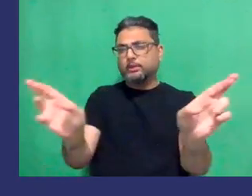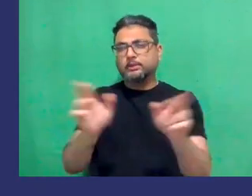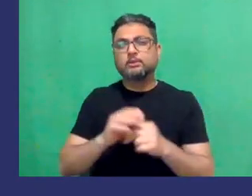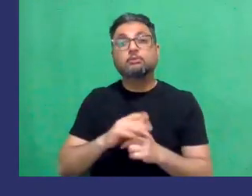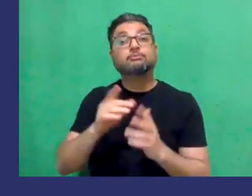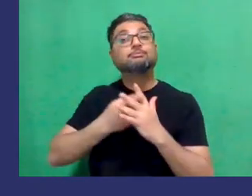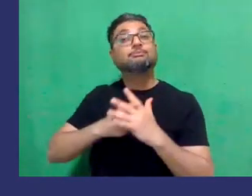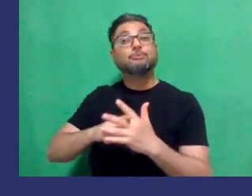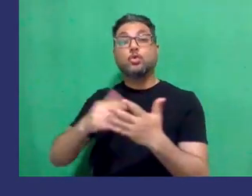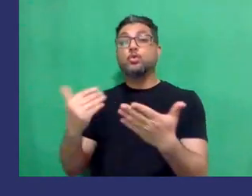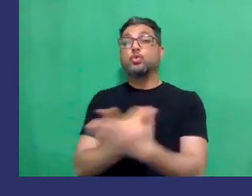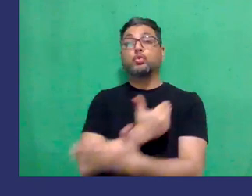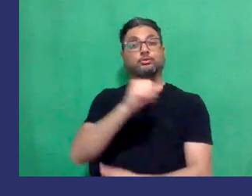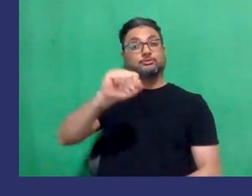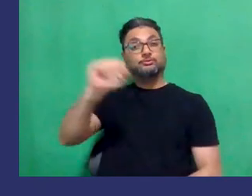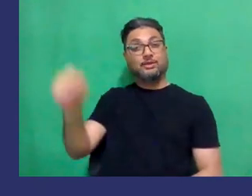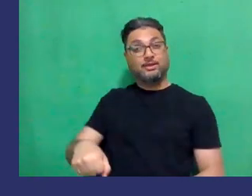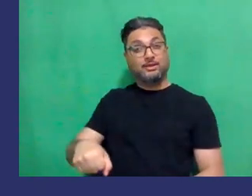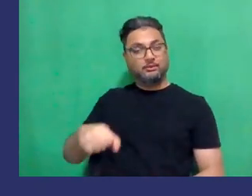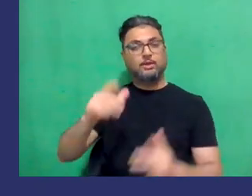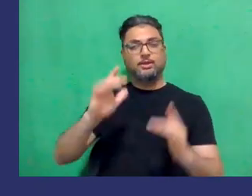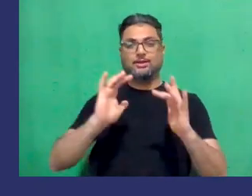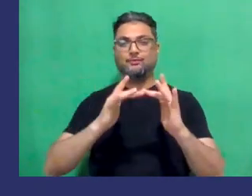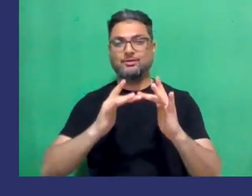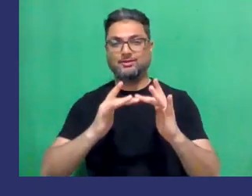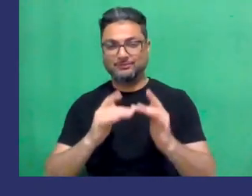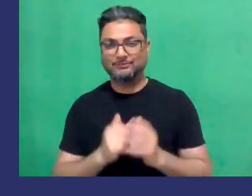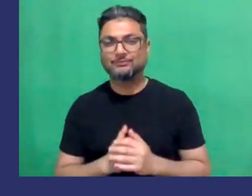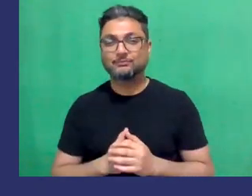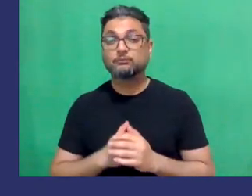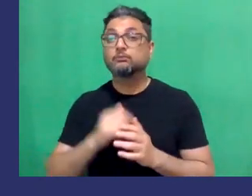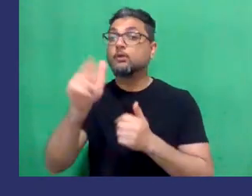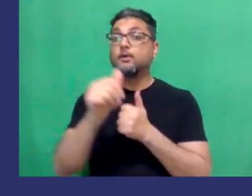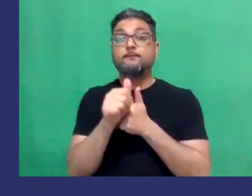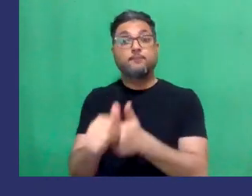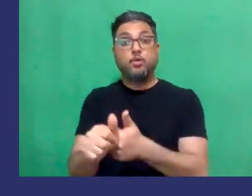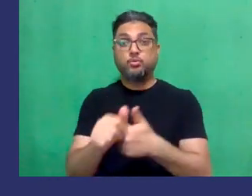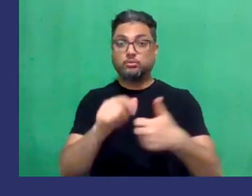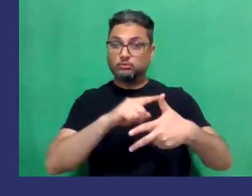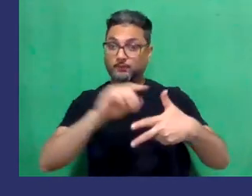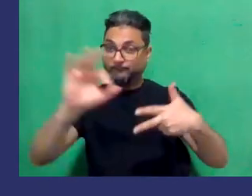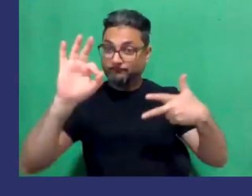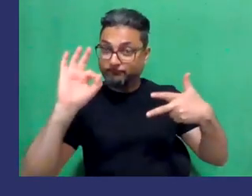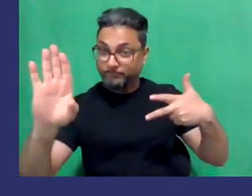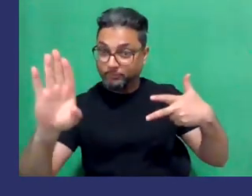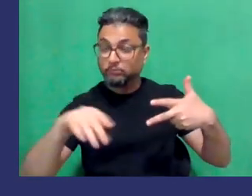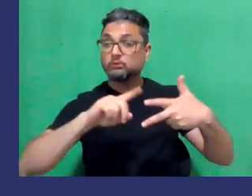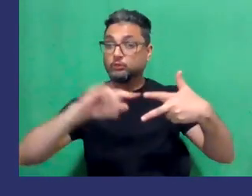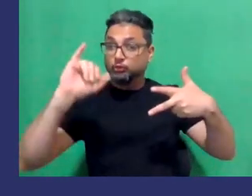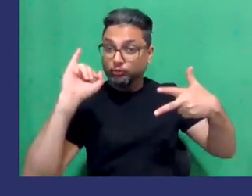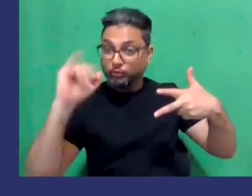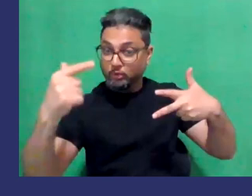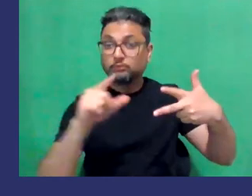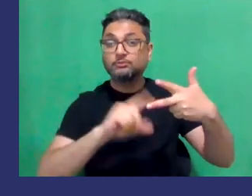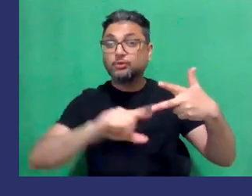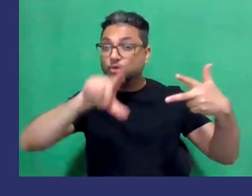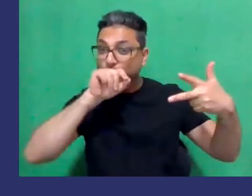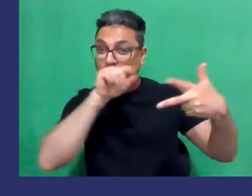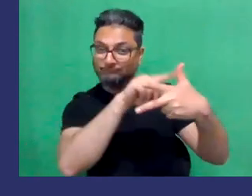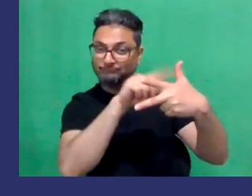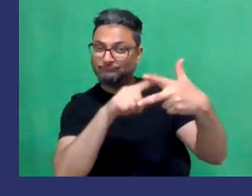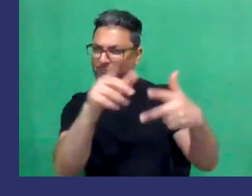the George Brown campus. Follow us on Facebook, Instagram, and Twitter so we can keep you posted about events,